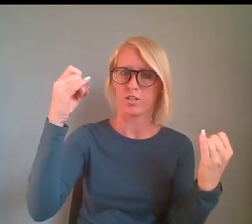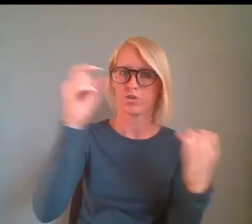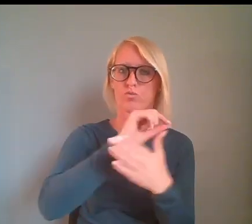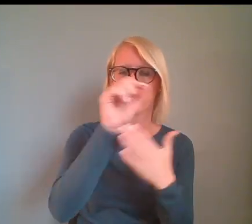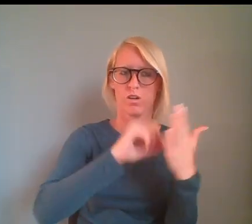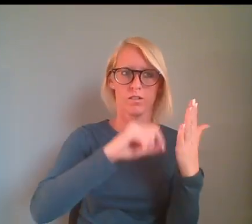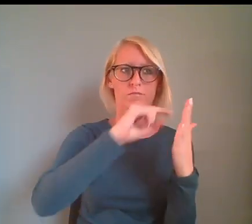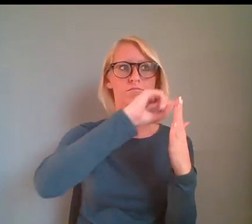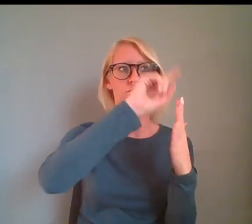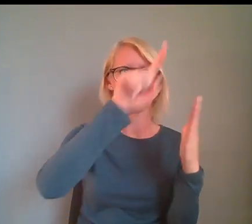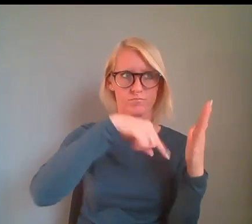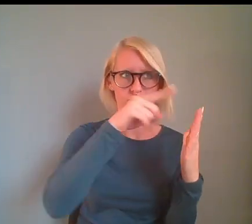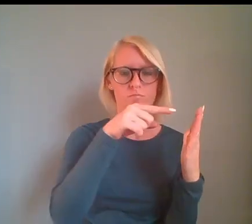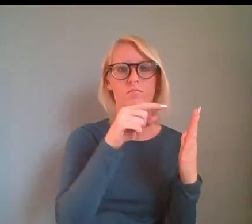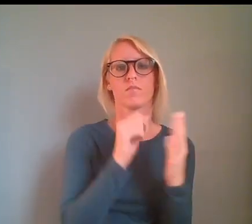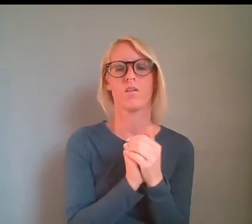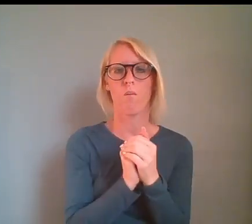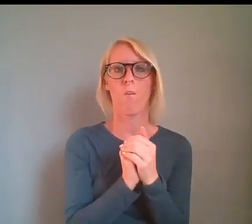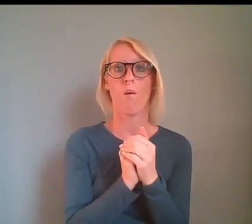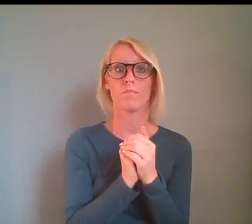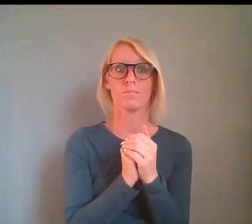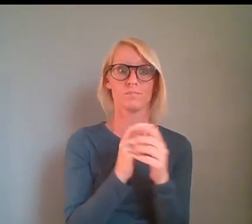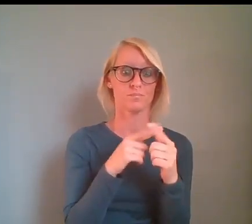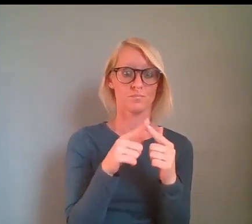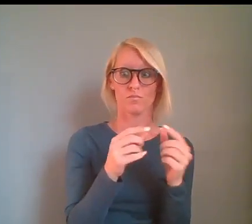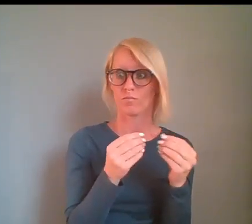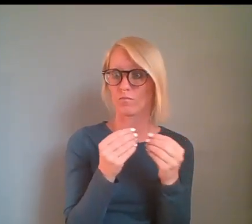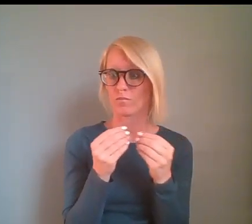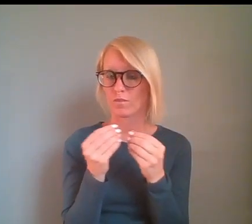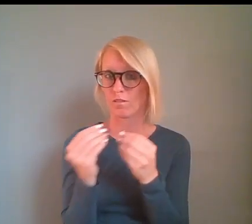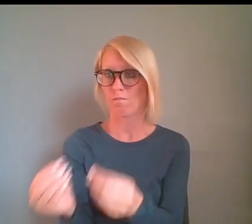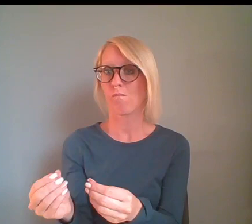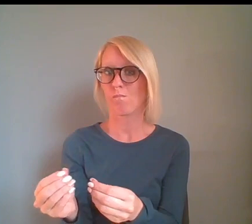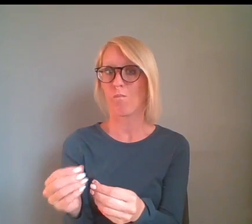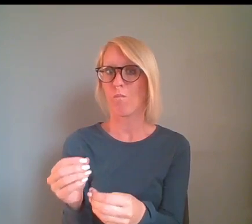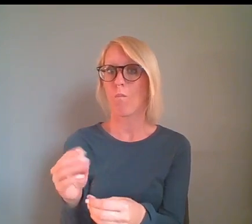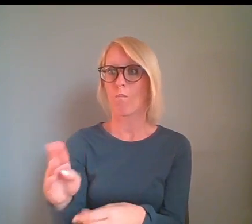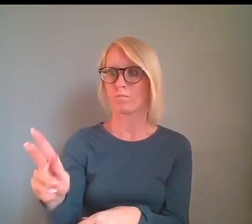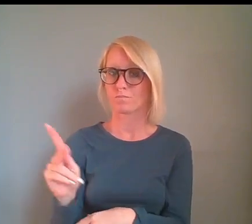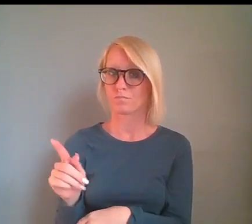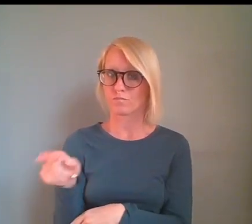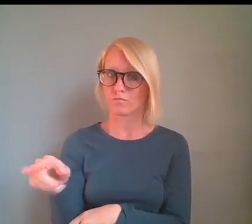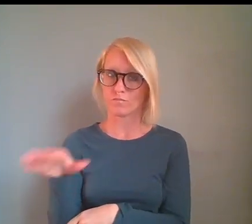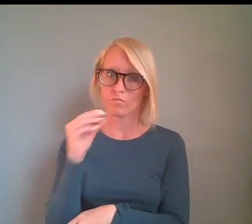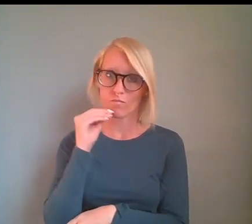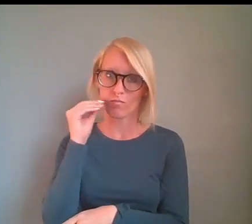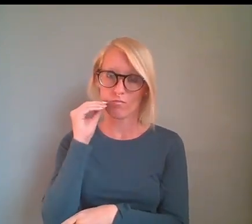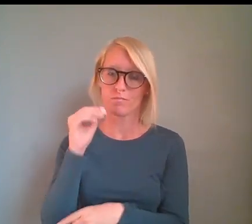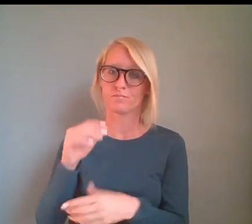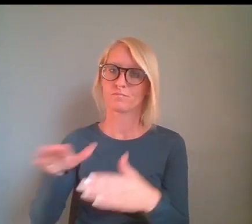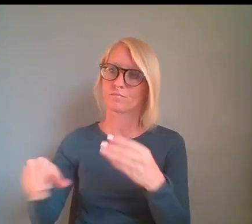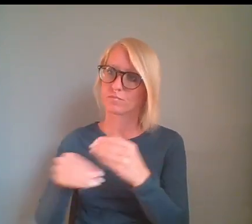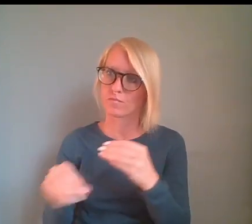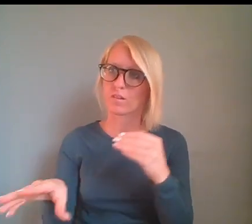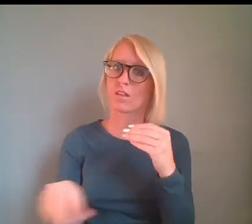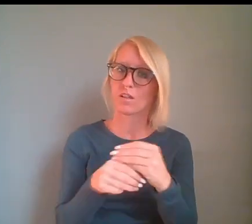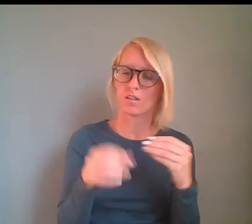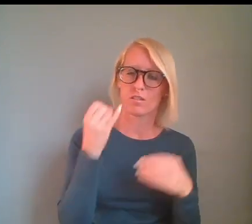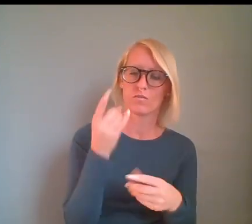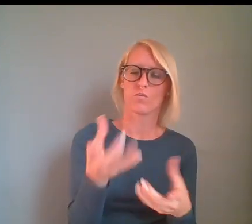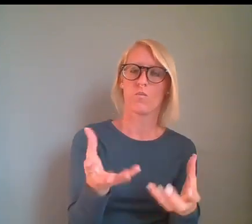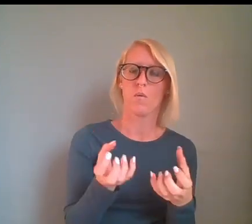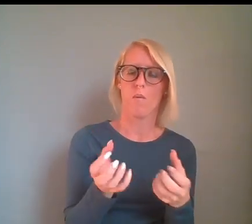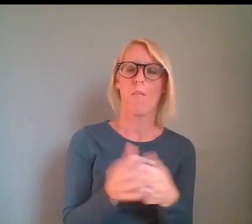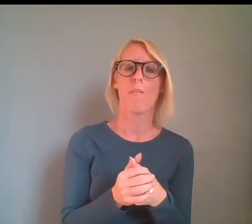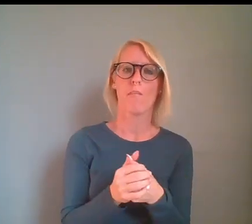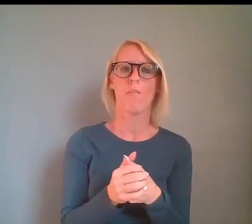then you can take it home once it dries and do other stuff to it if you want. And so what I'd like you to do